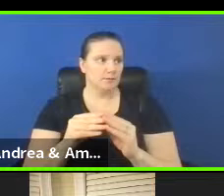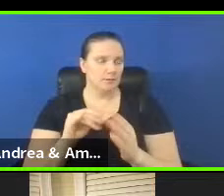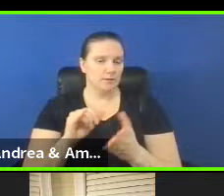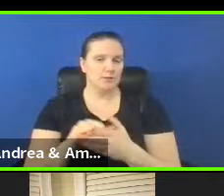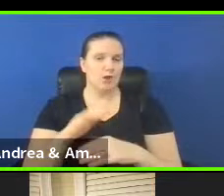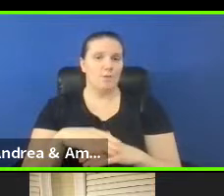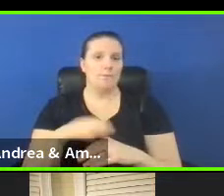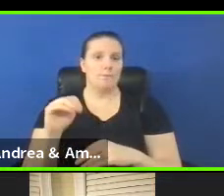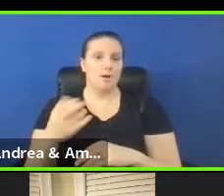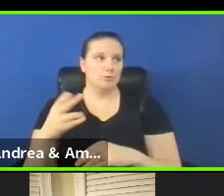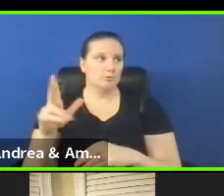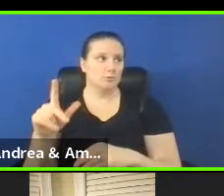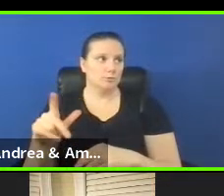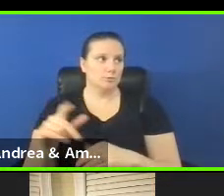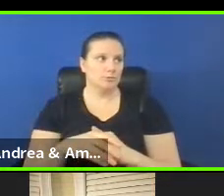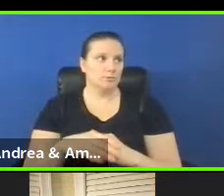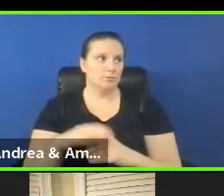March